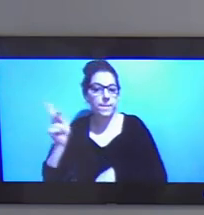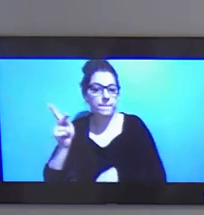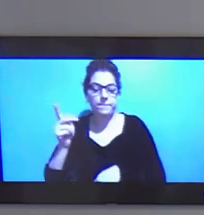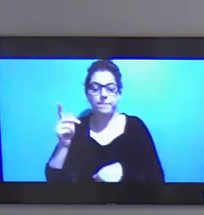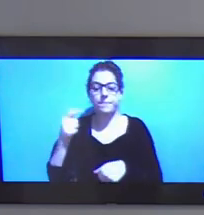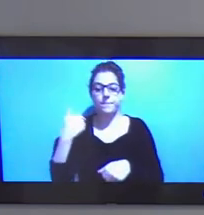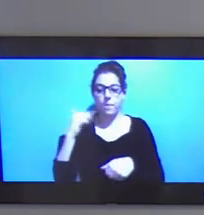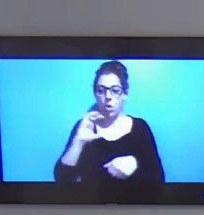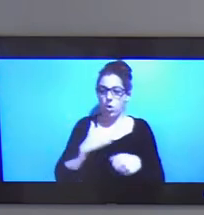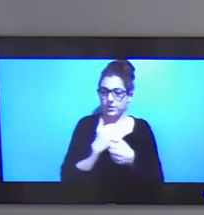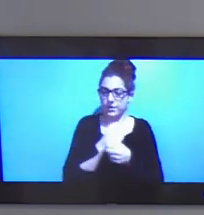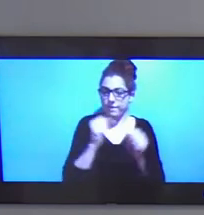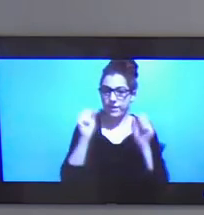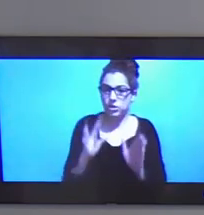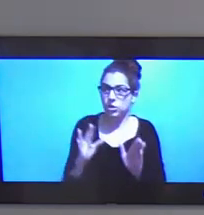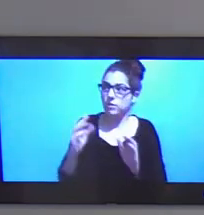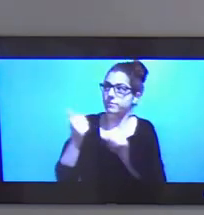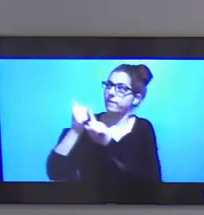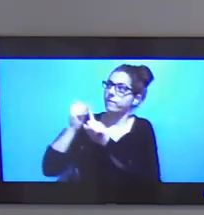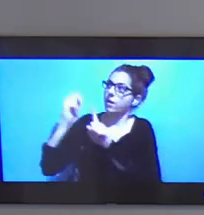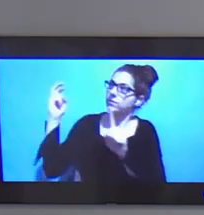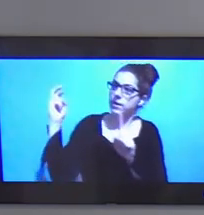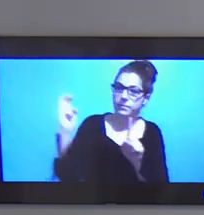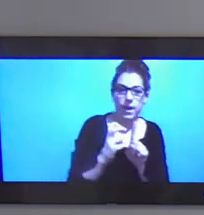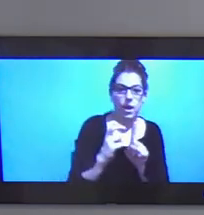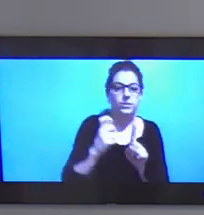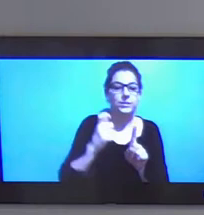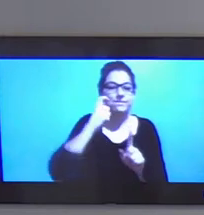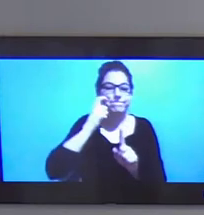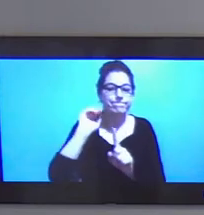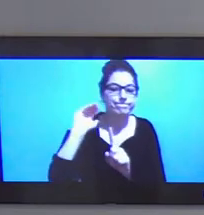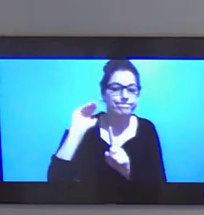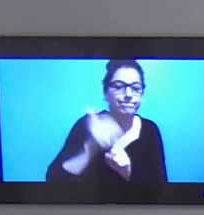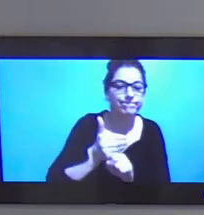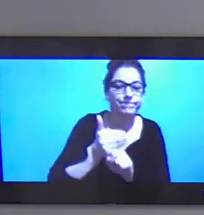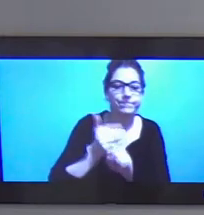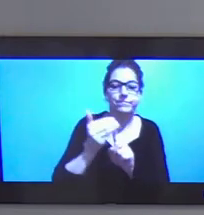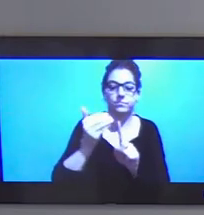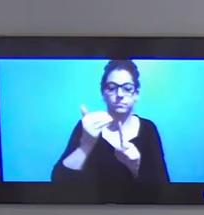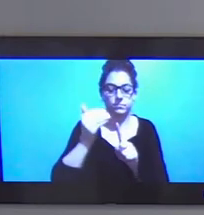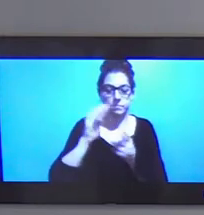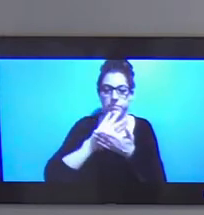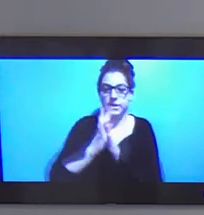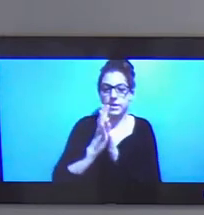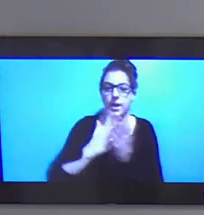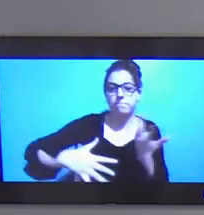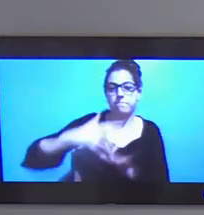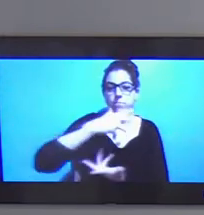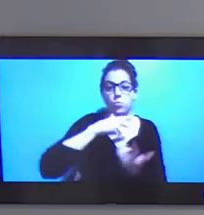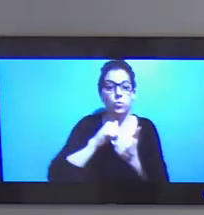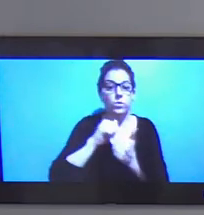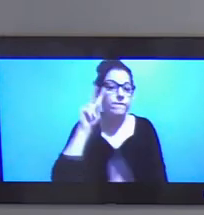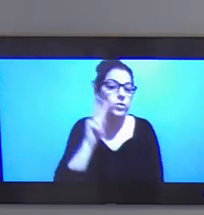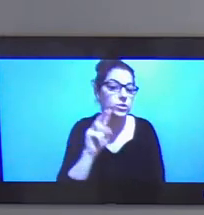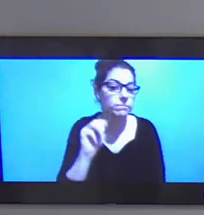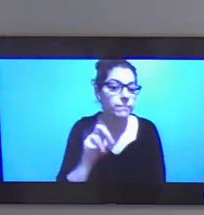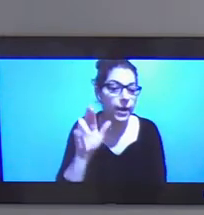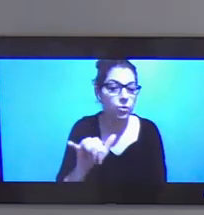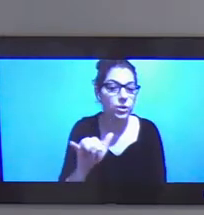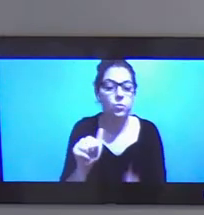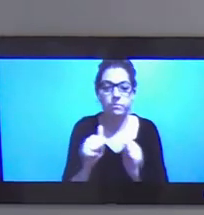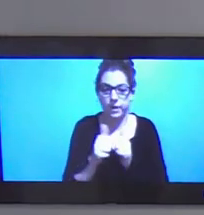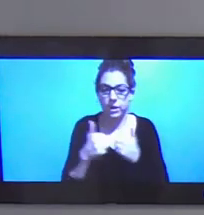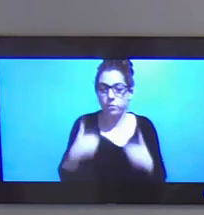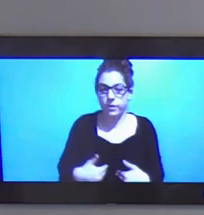salvation came down from heaven and was incarnate by the Holy Spirit of the Virgin Mary and was made man and was